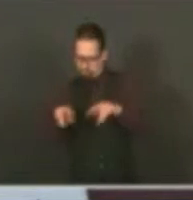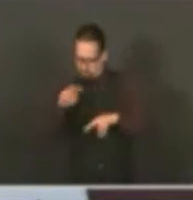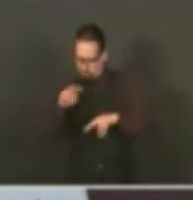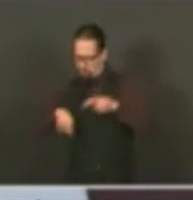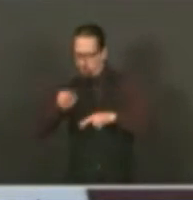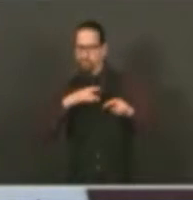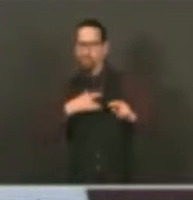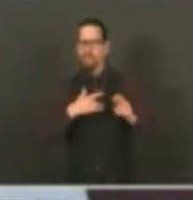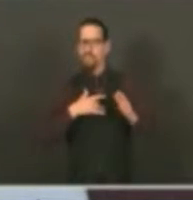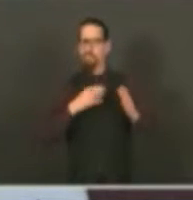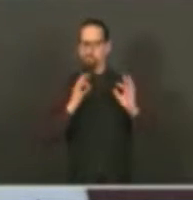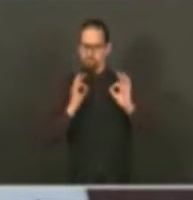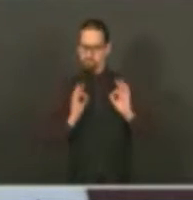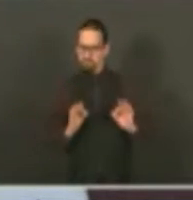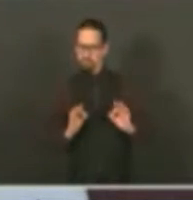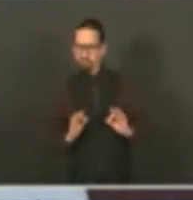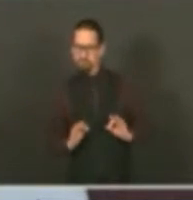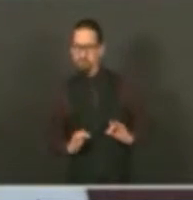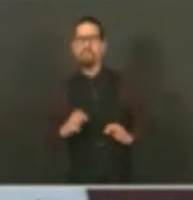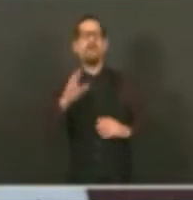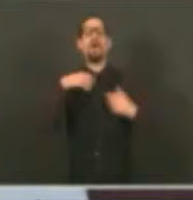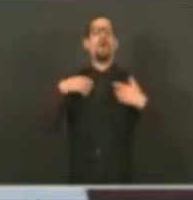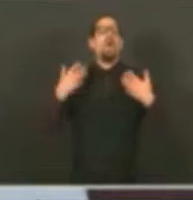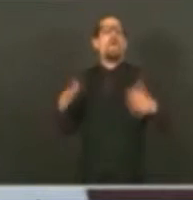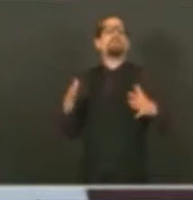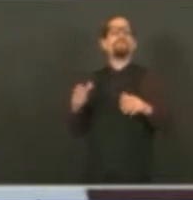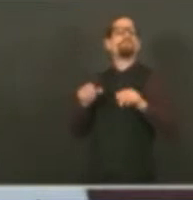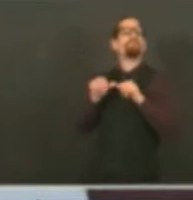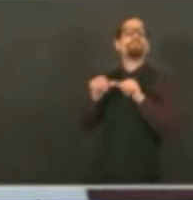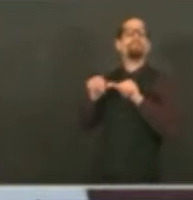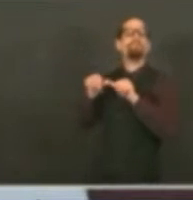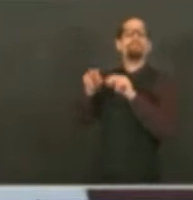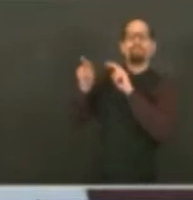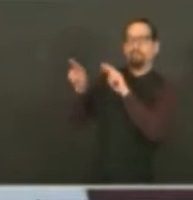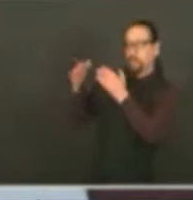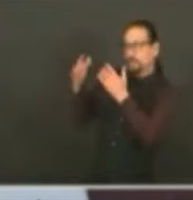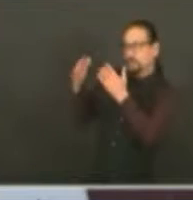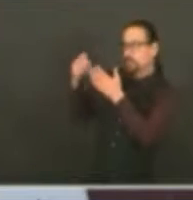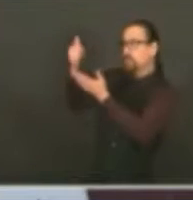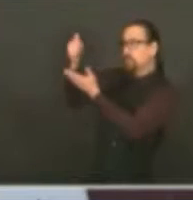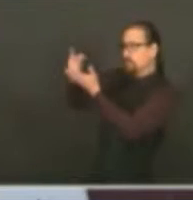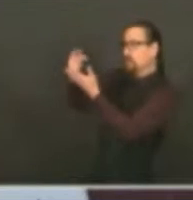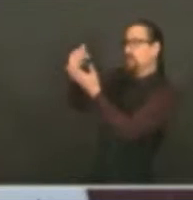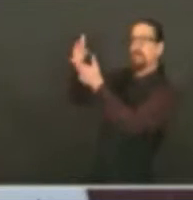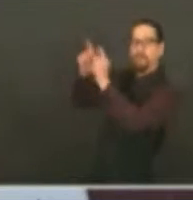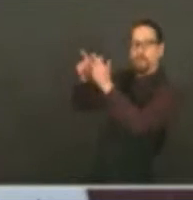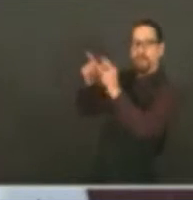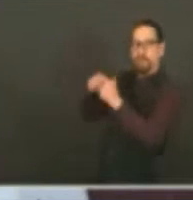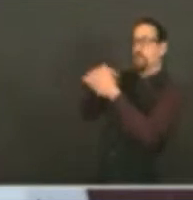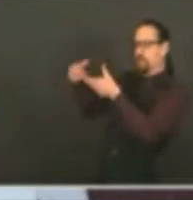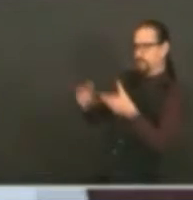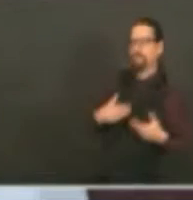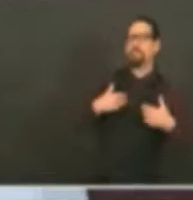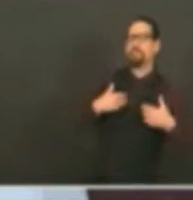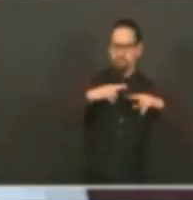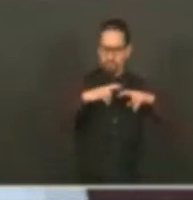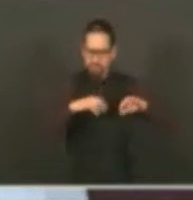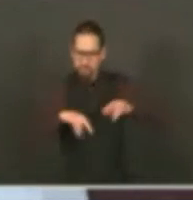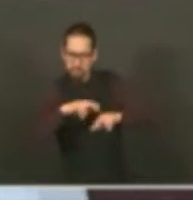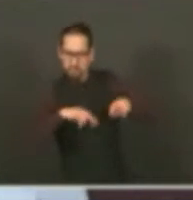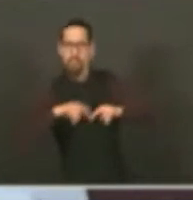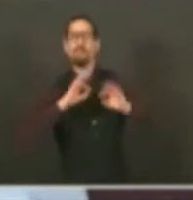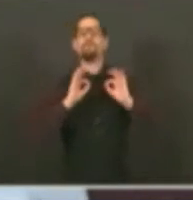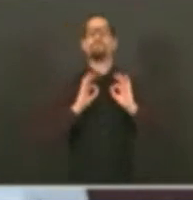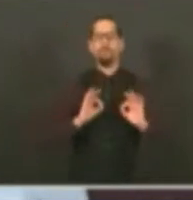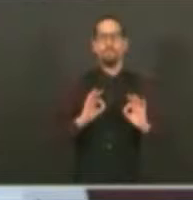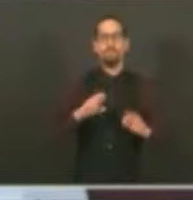have been watching closely. So if the FDA grants EUA status to the vaccine, and if the COVID-19 vaccine subcommittee